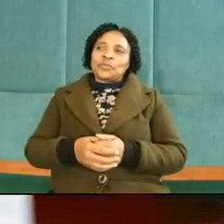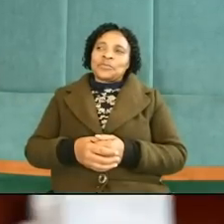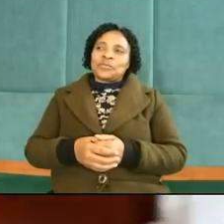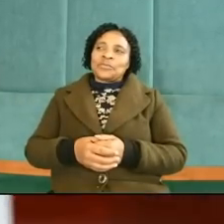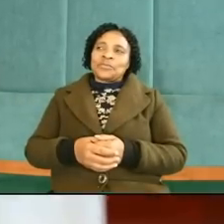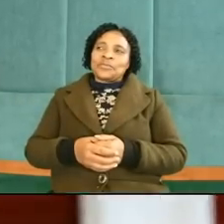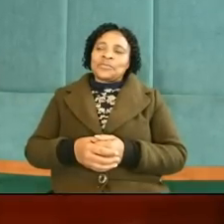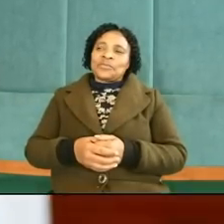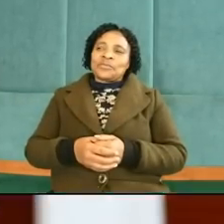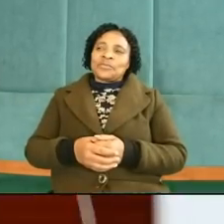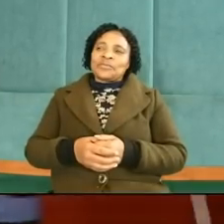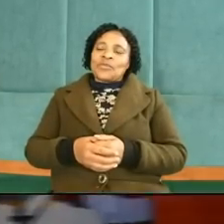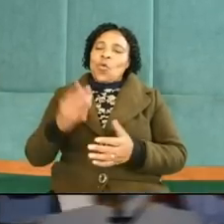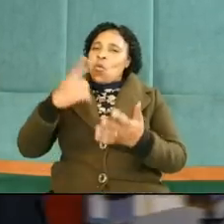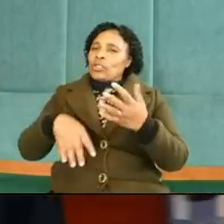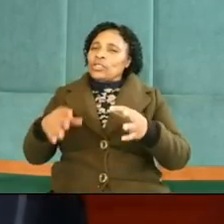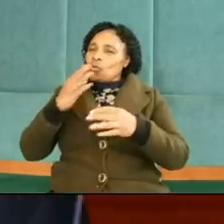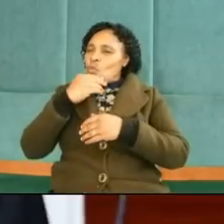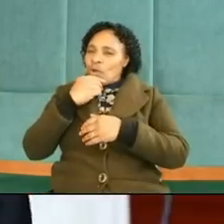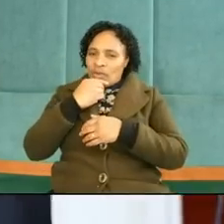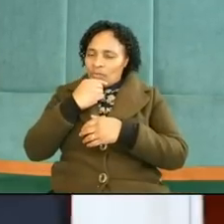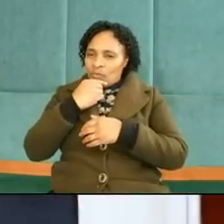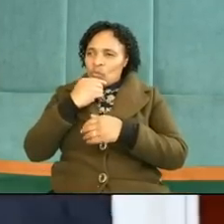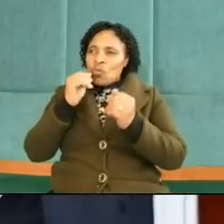And yet, you know what is amazing?